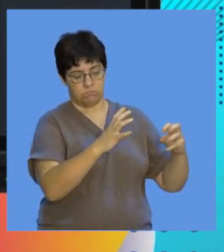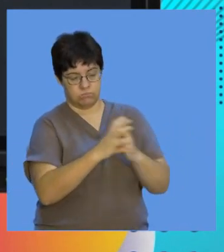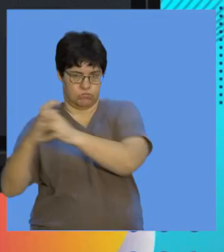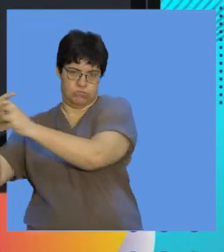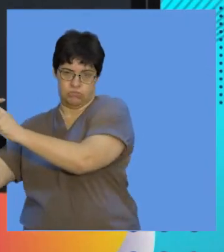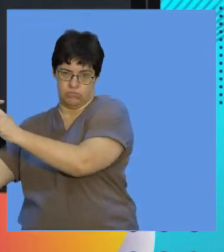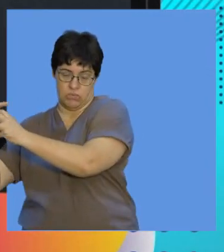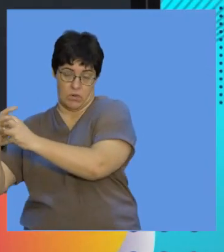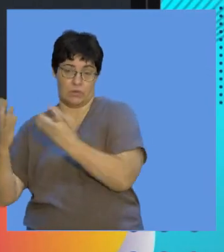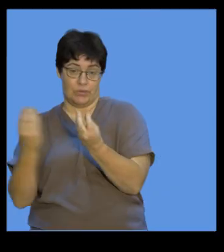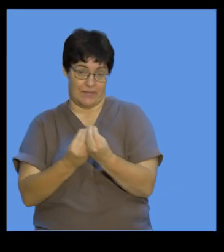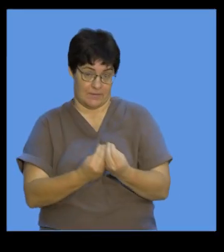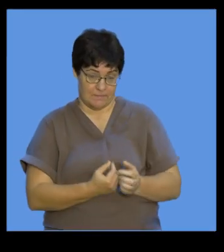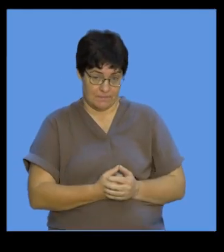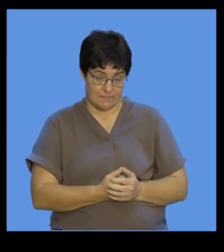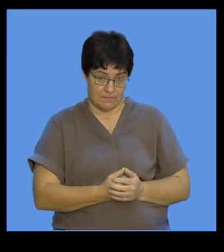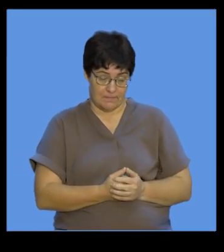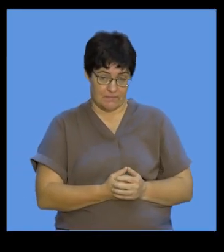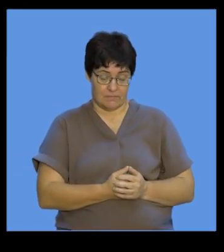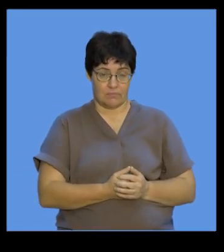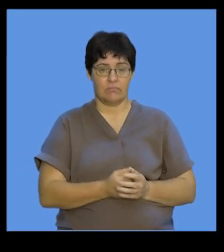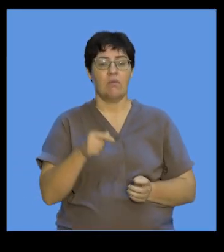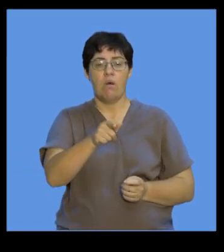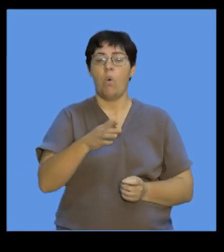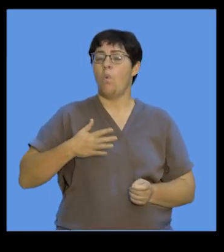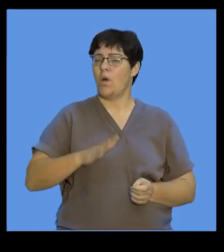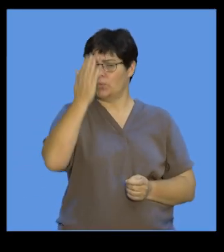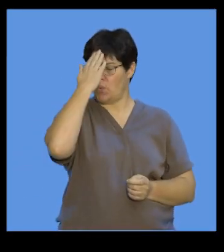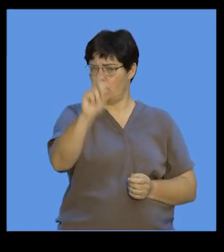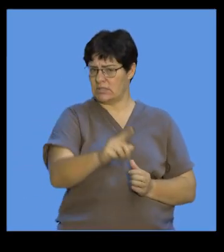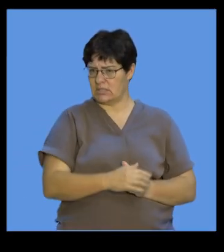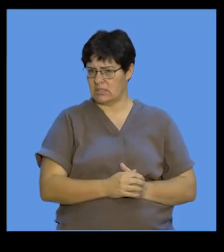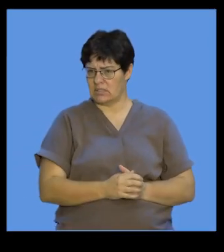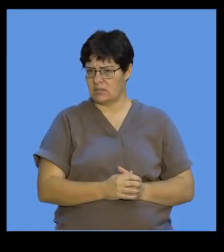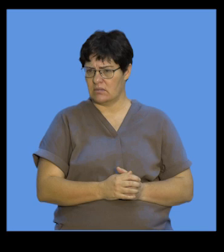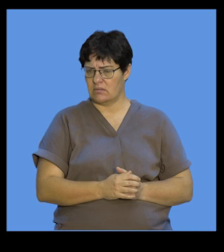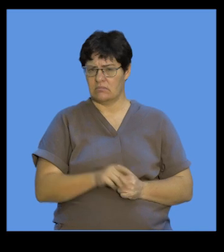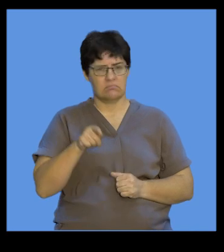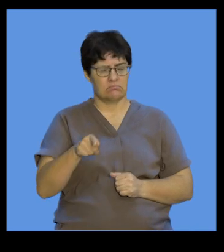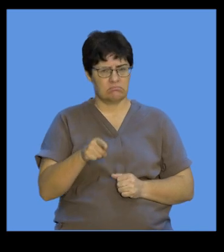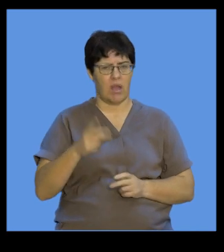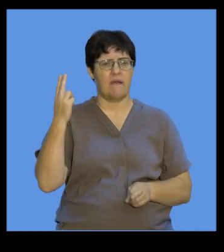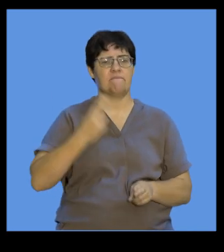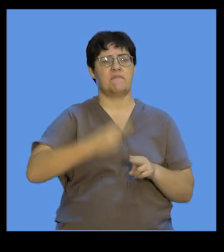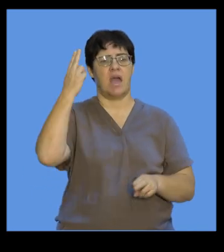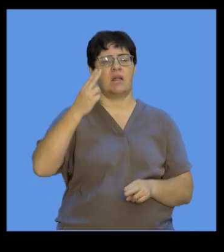together. They want to know what is that